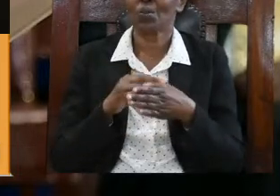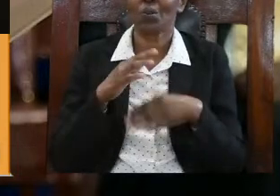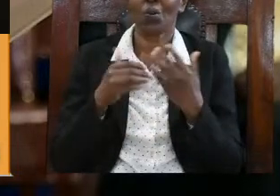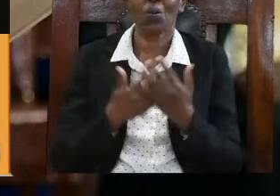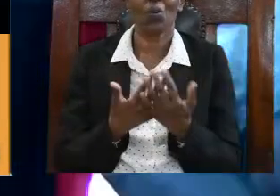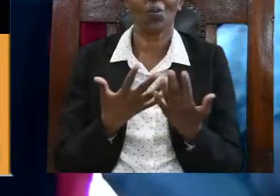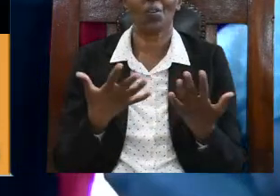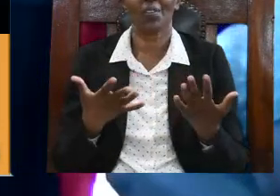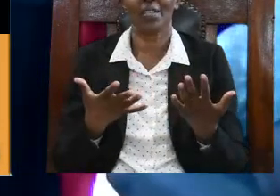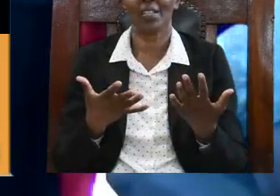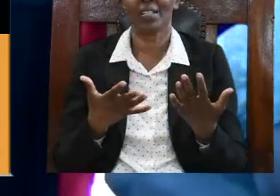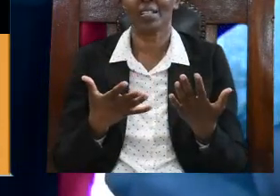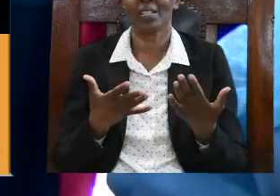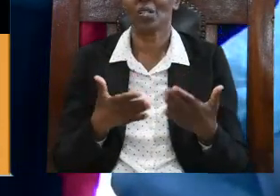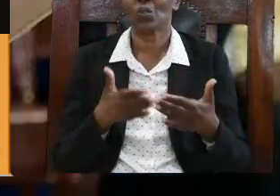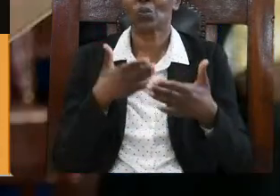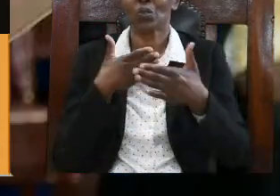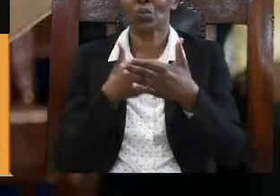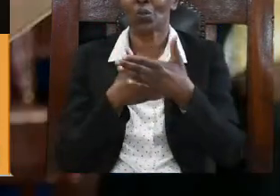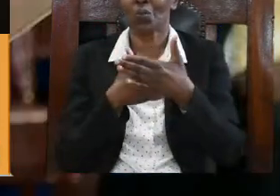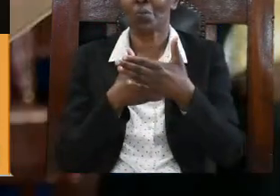to prevent calamities.